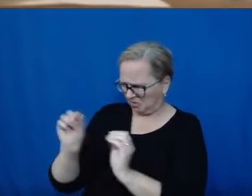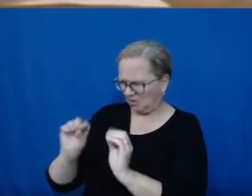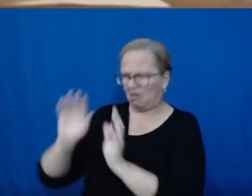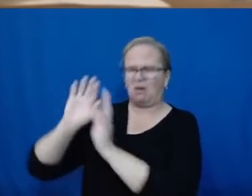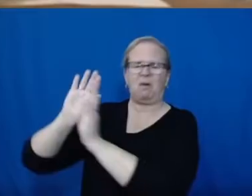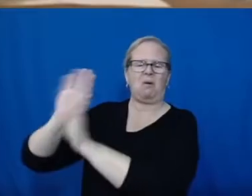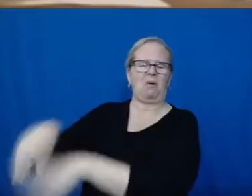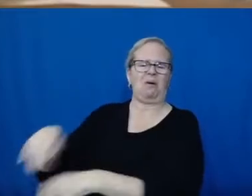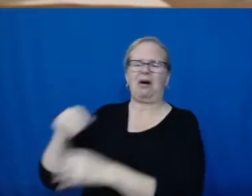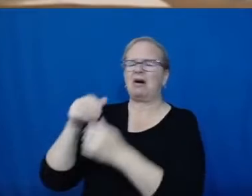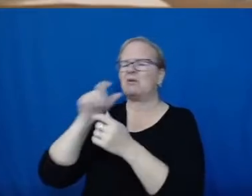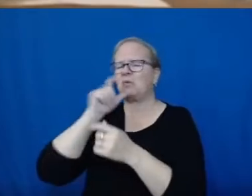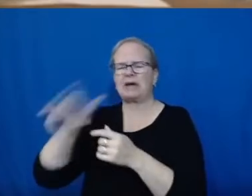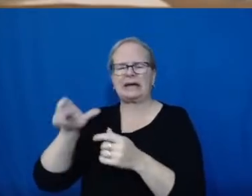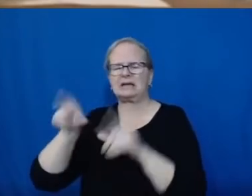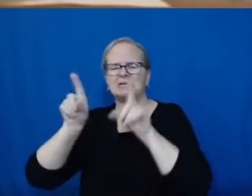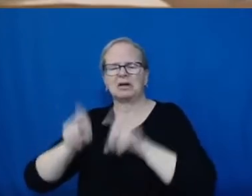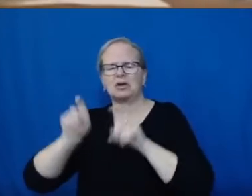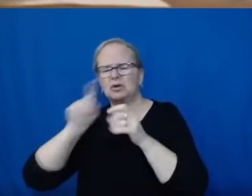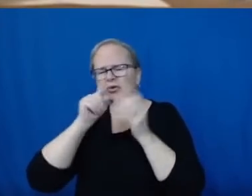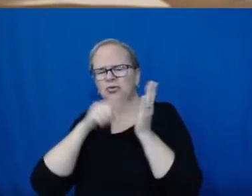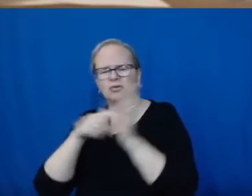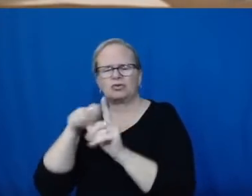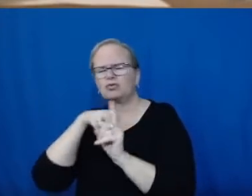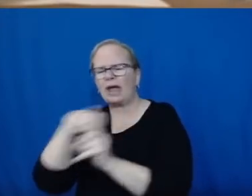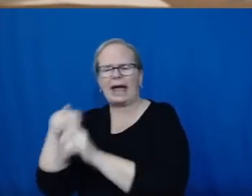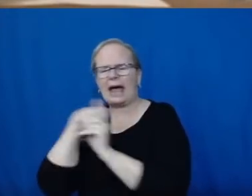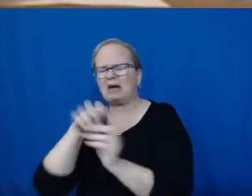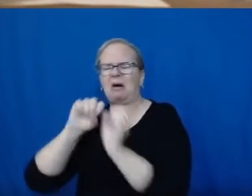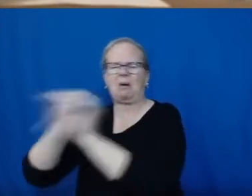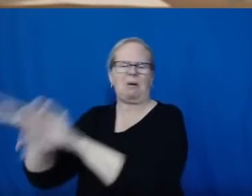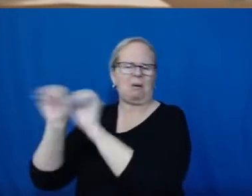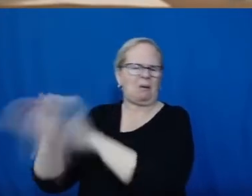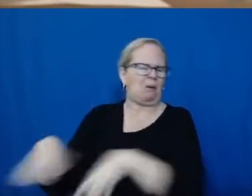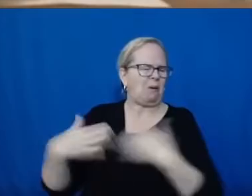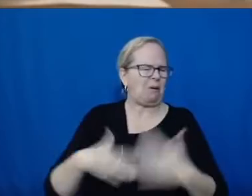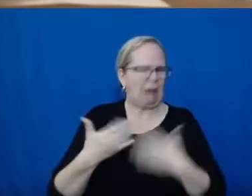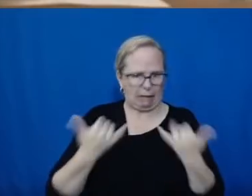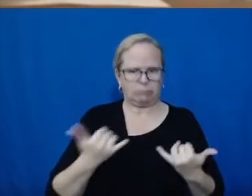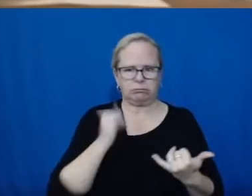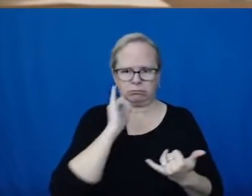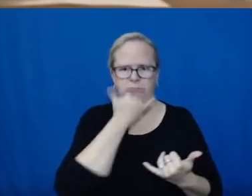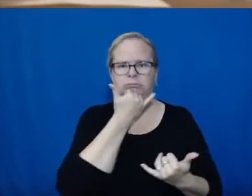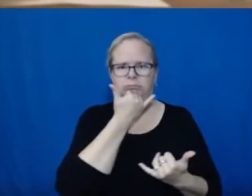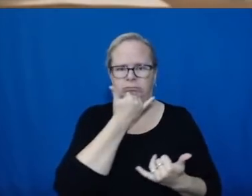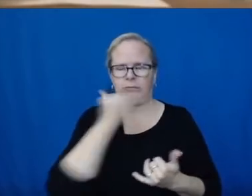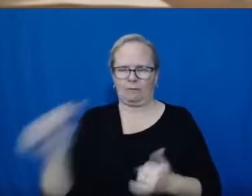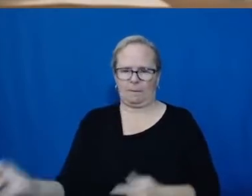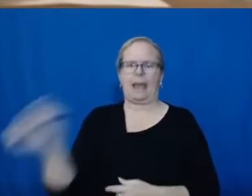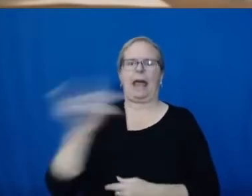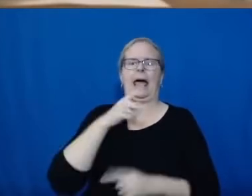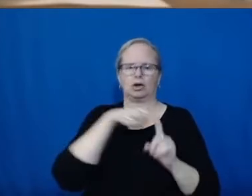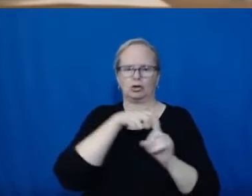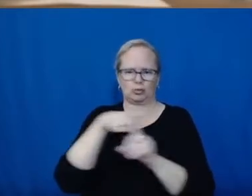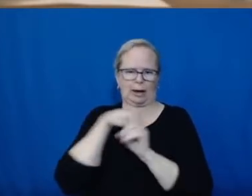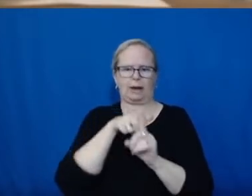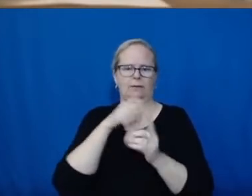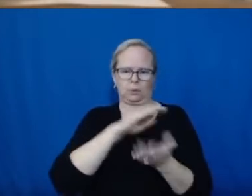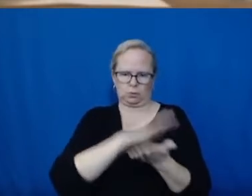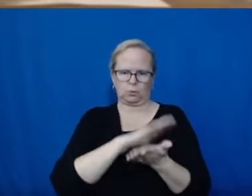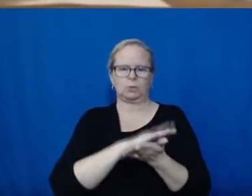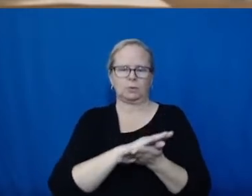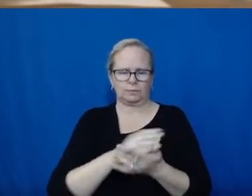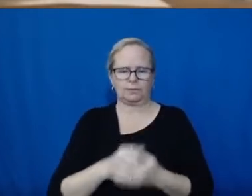pre-symptomatic spread. And so, yeah, kudos to them for ticking that off the box. Outdoor restrictions being limited